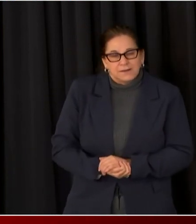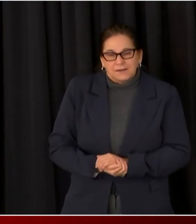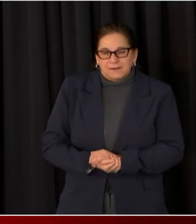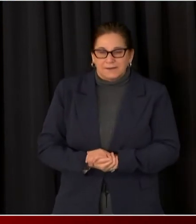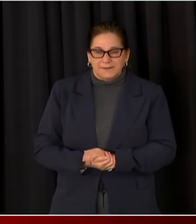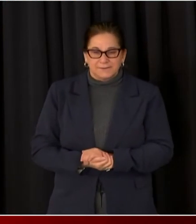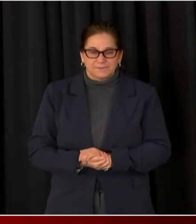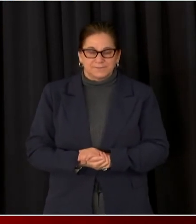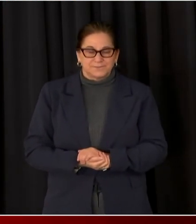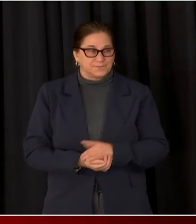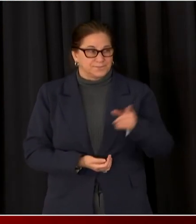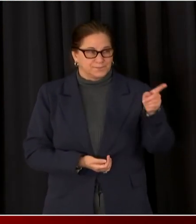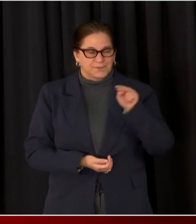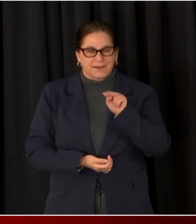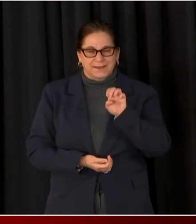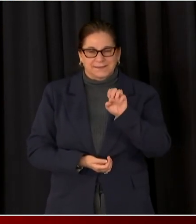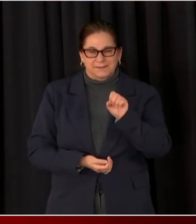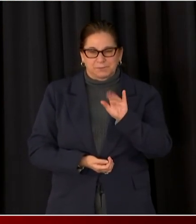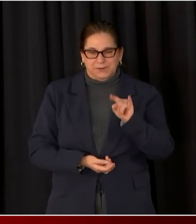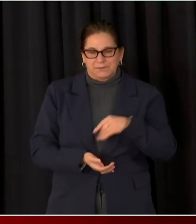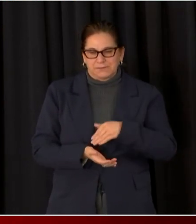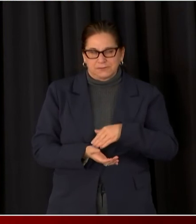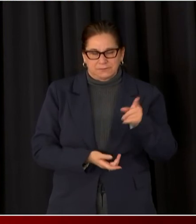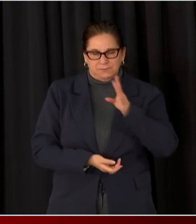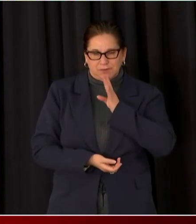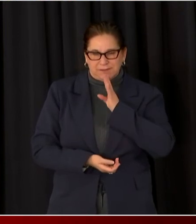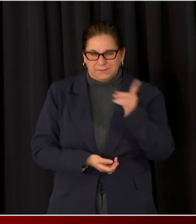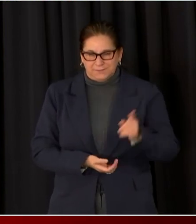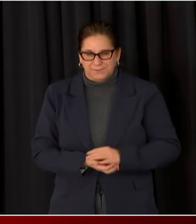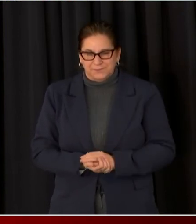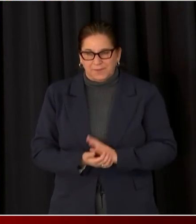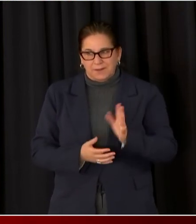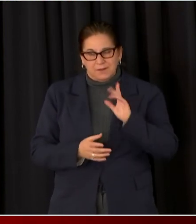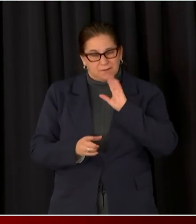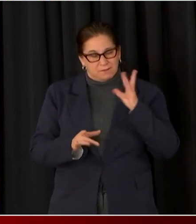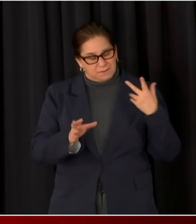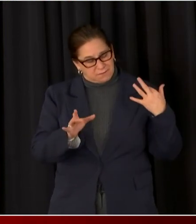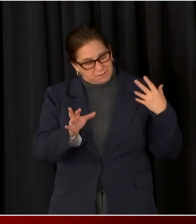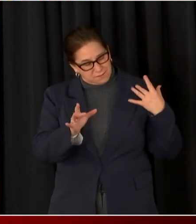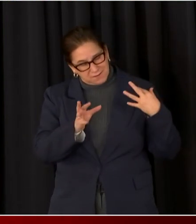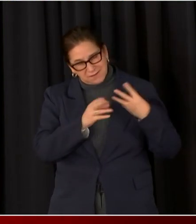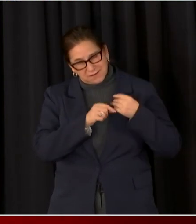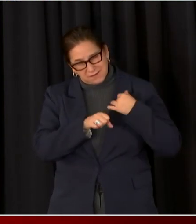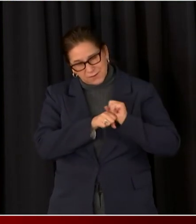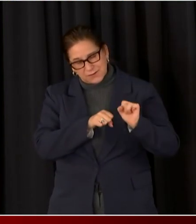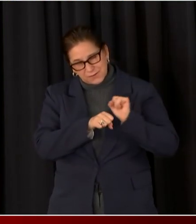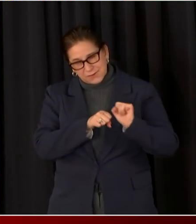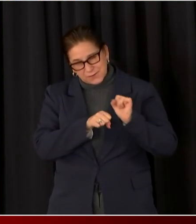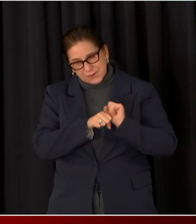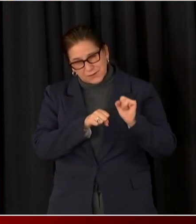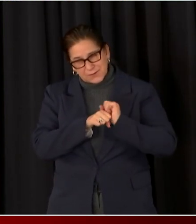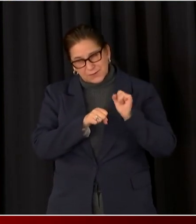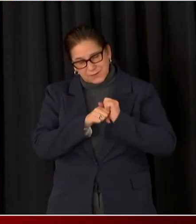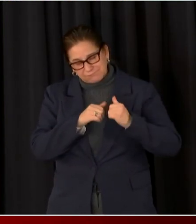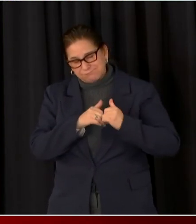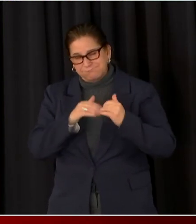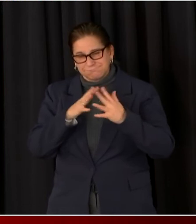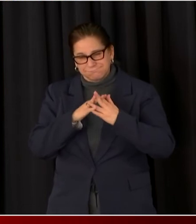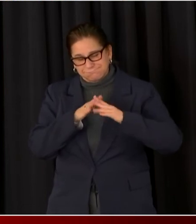mentioned, we have done a lot of work in terms of implementing what we call the non-pharmaceutical interventions in